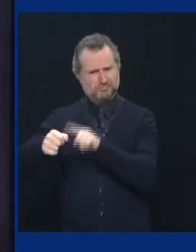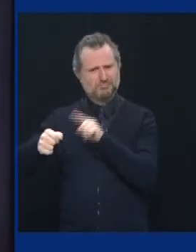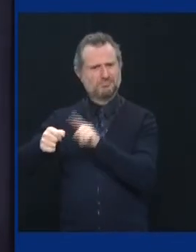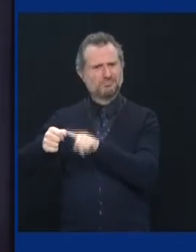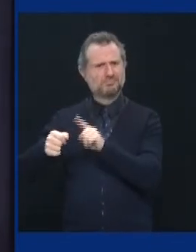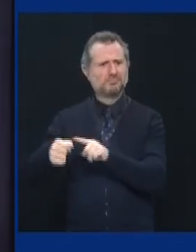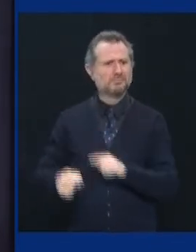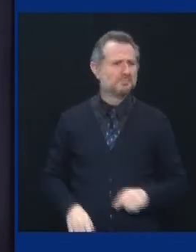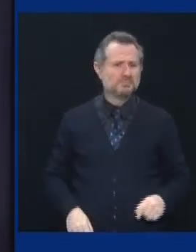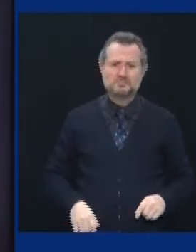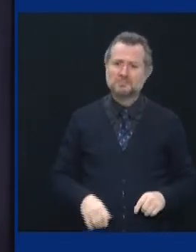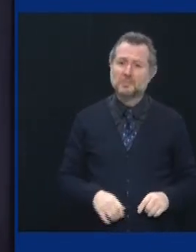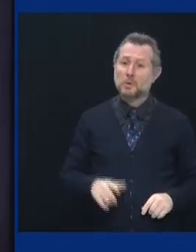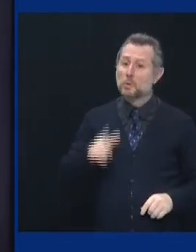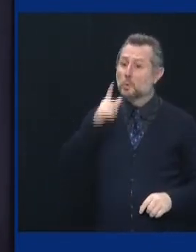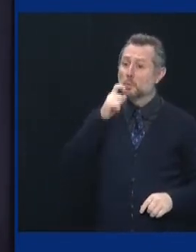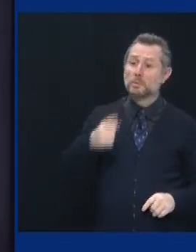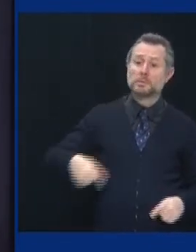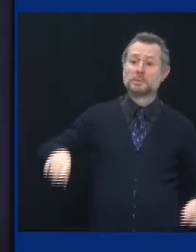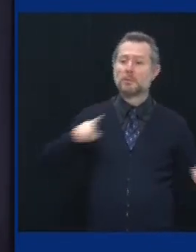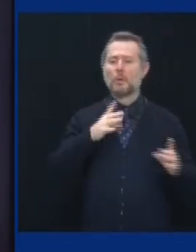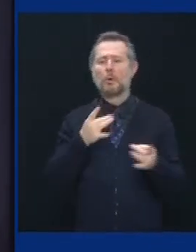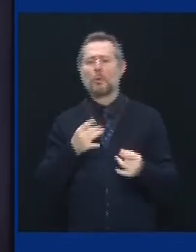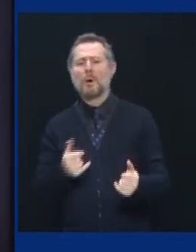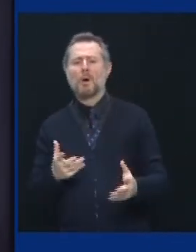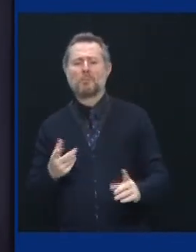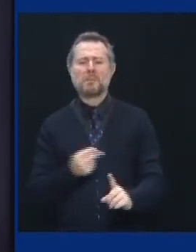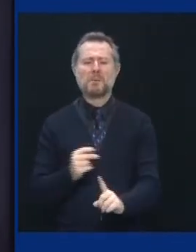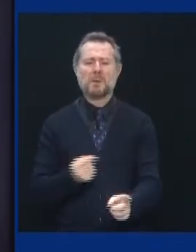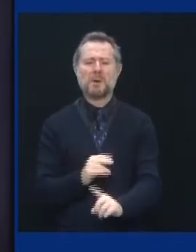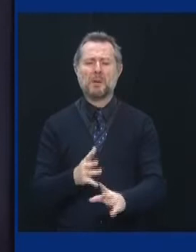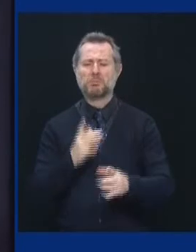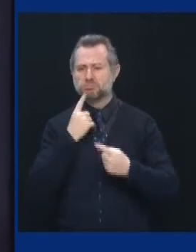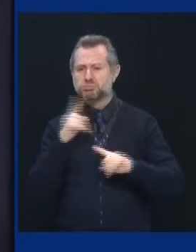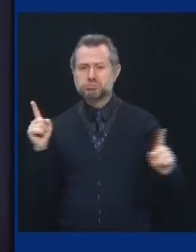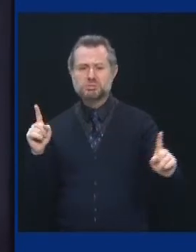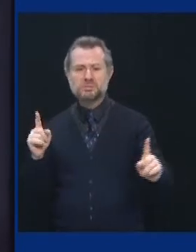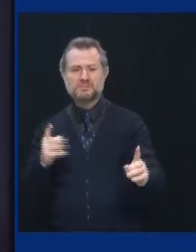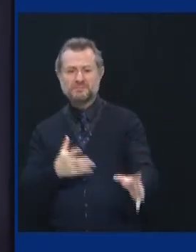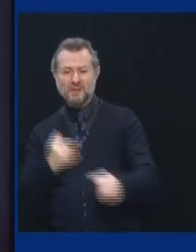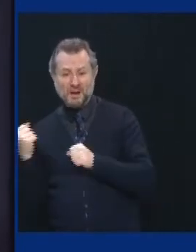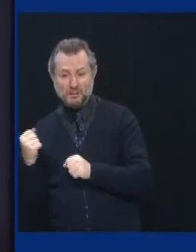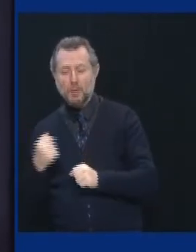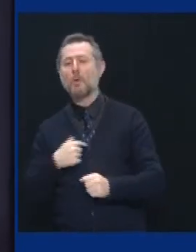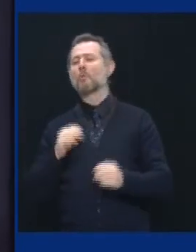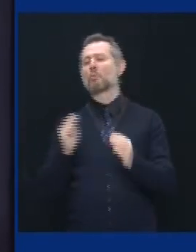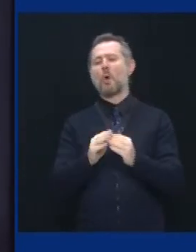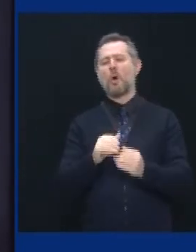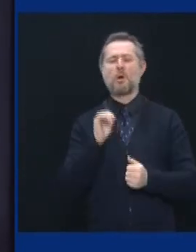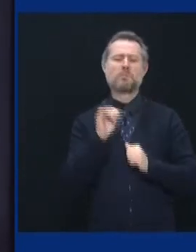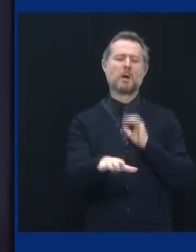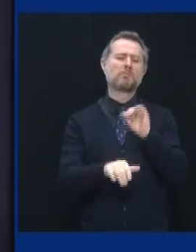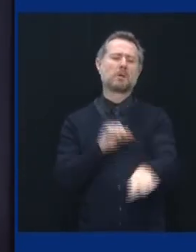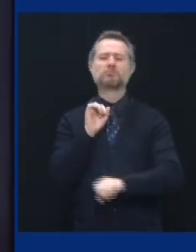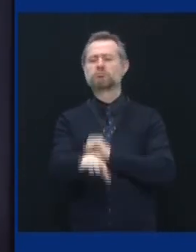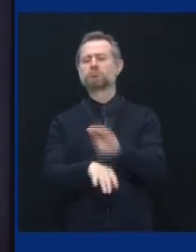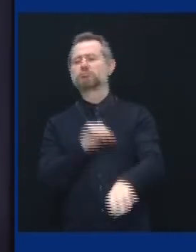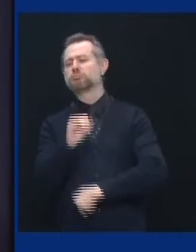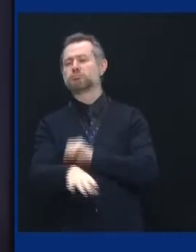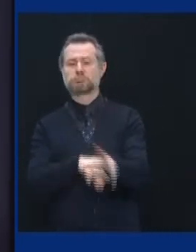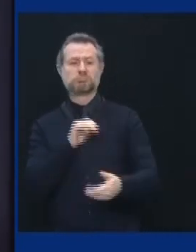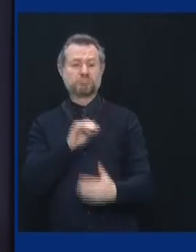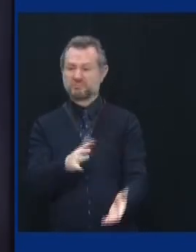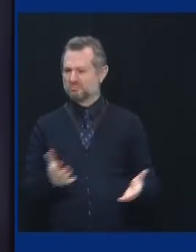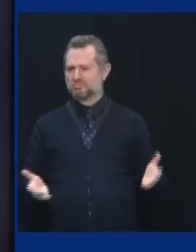government. Give those who vaccinate faster more of the new allocation. That